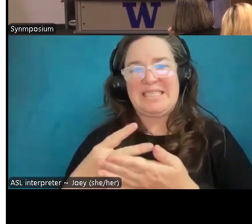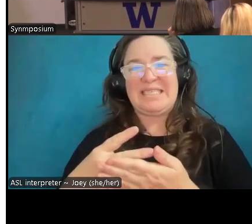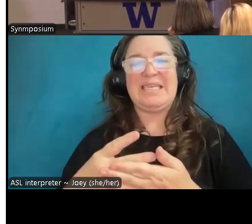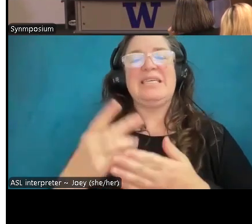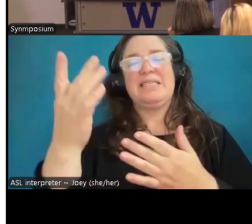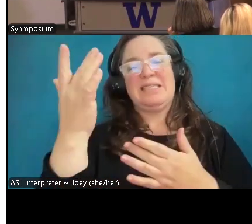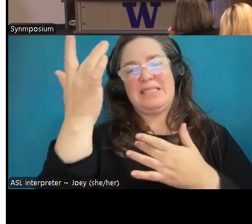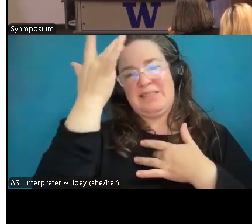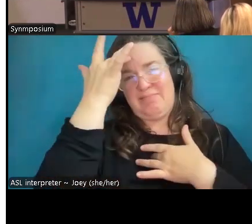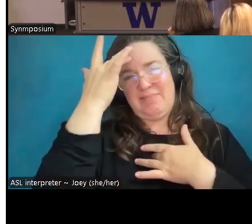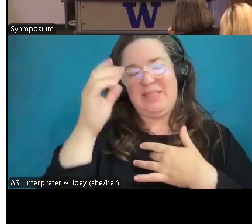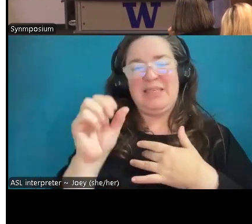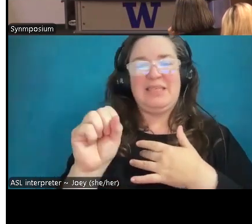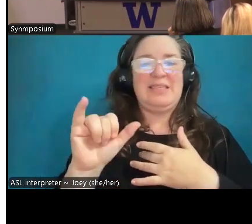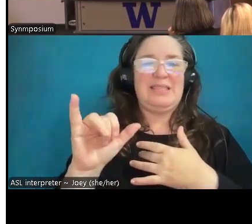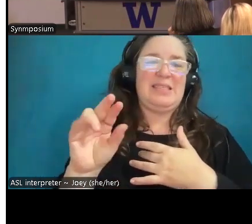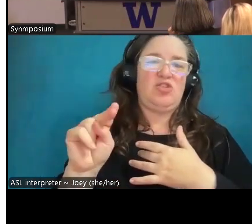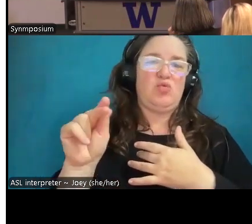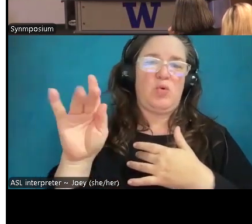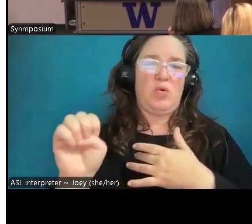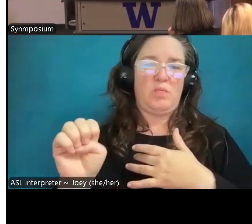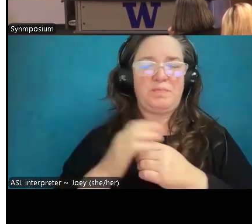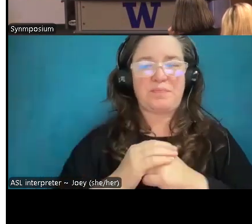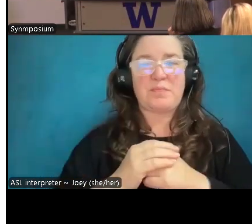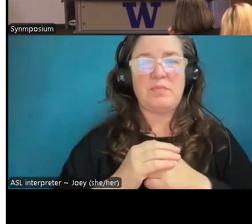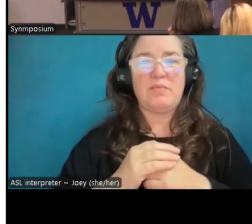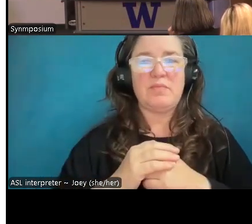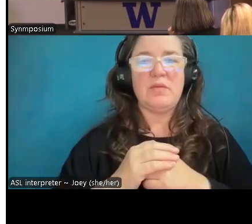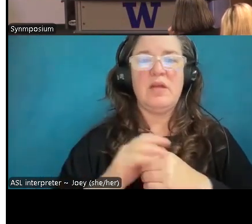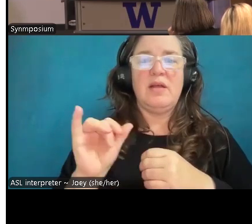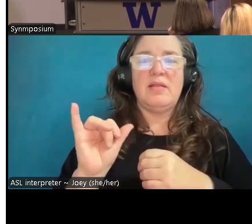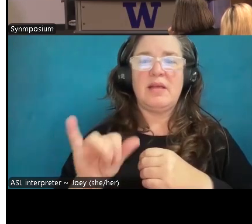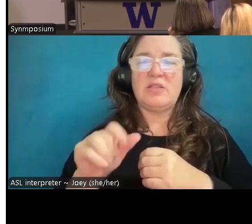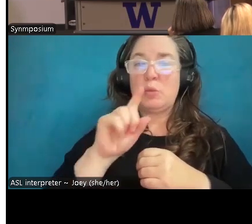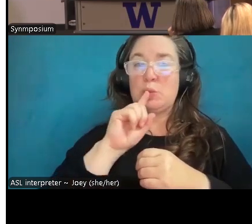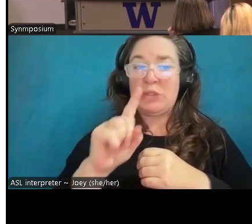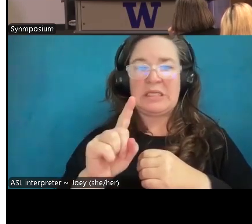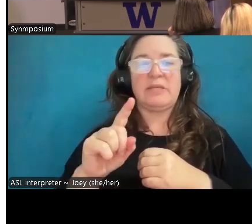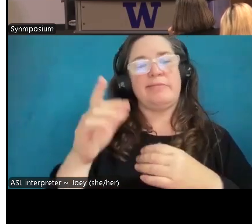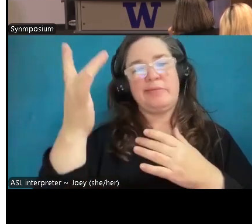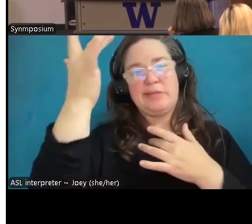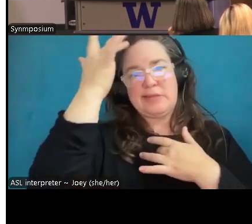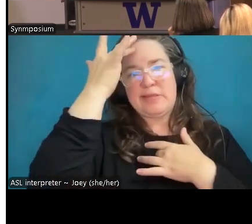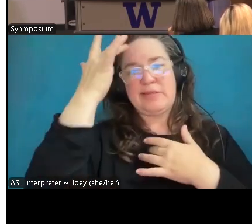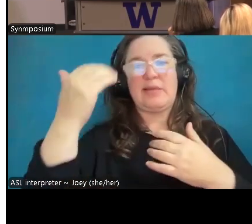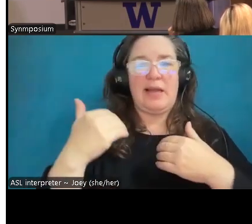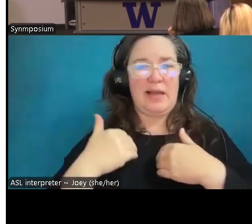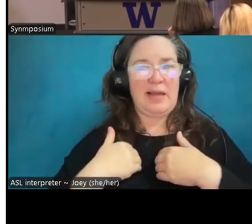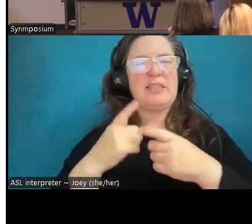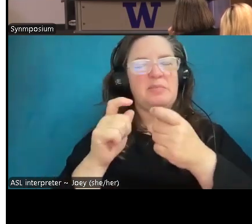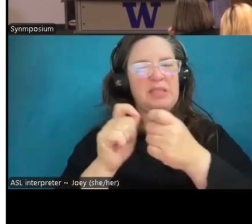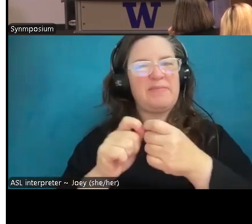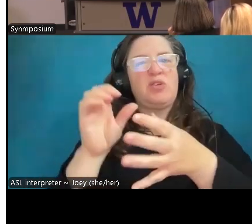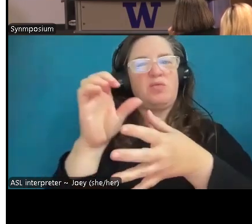more commonly as chronic fatigue. And this is a very real disease that has diagnostic criteria that our next speaker will speak